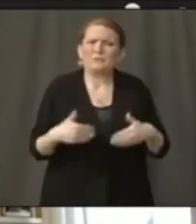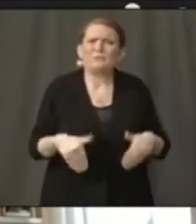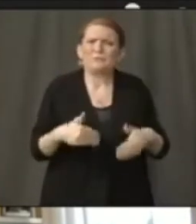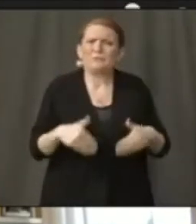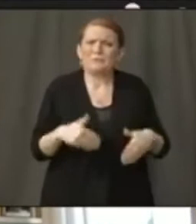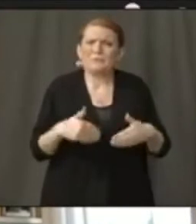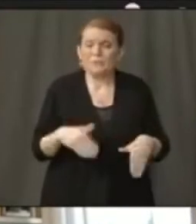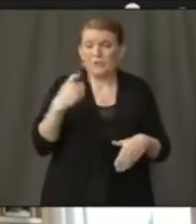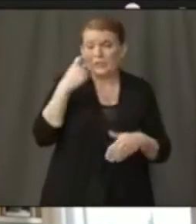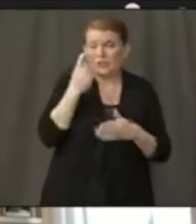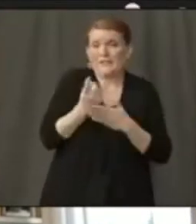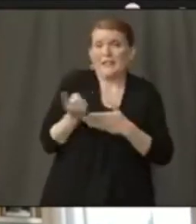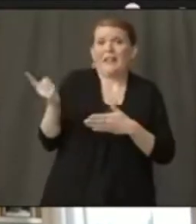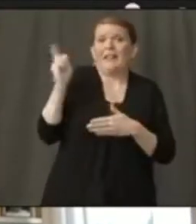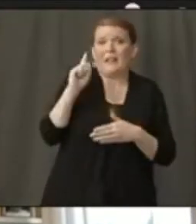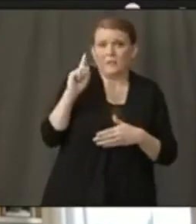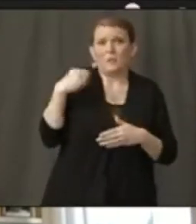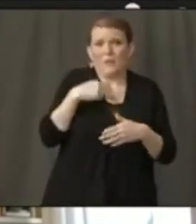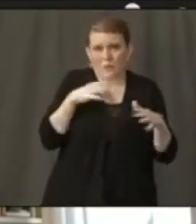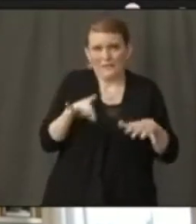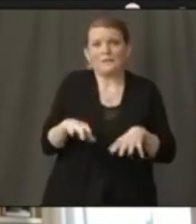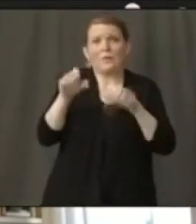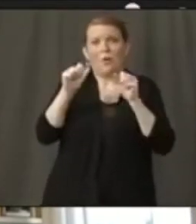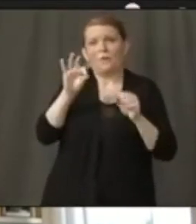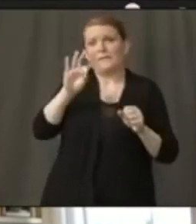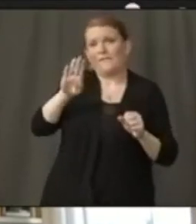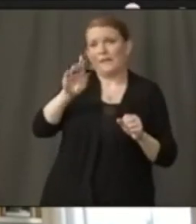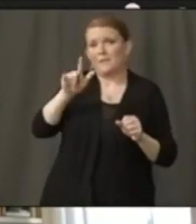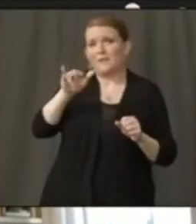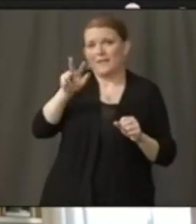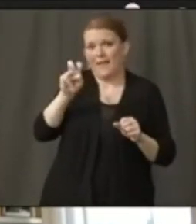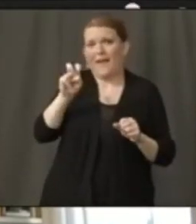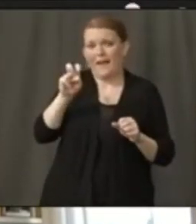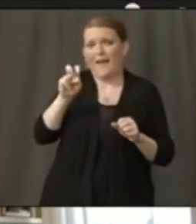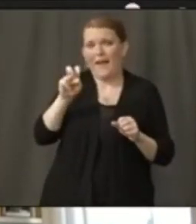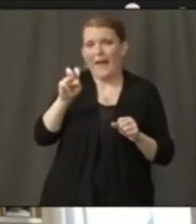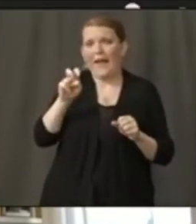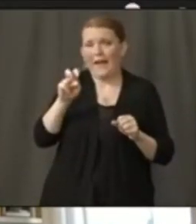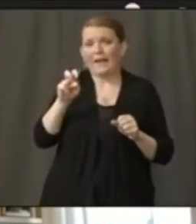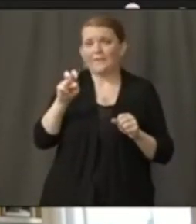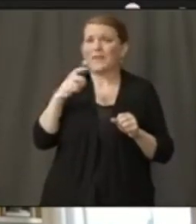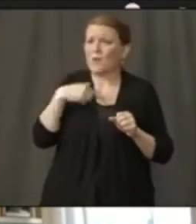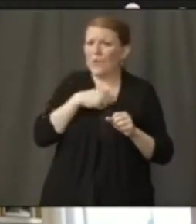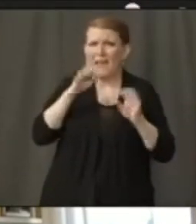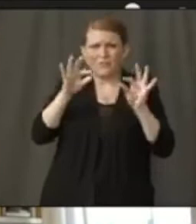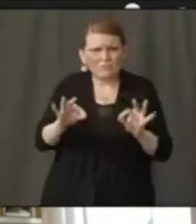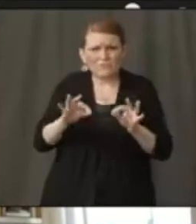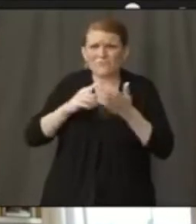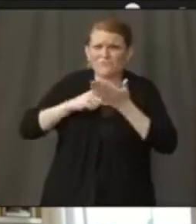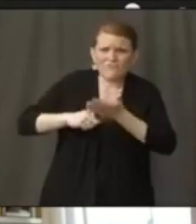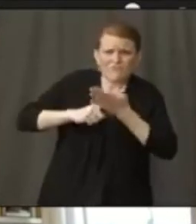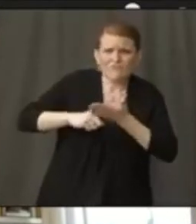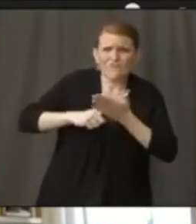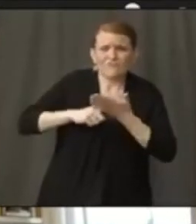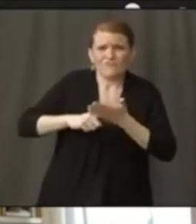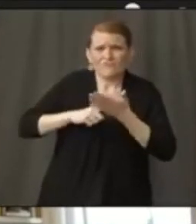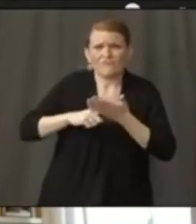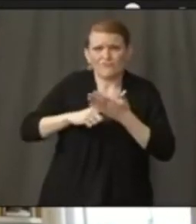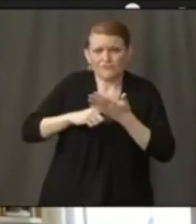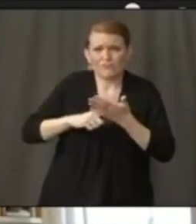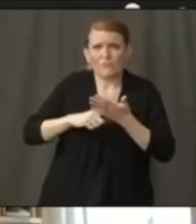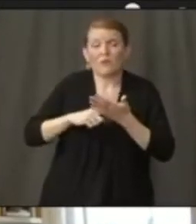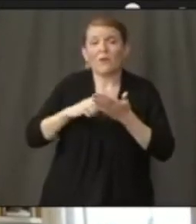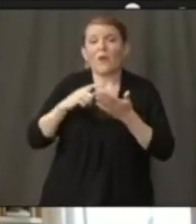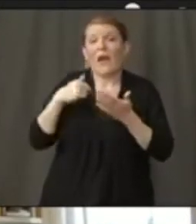terrific conversation, but it's clear that we need to be smart and methodical about this and take baby steps under